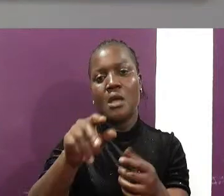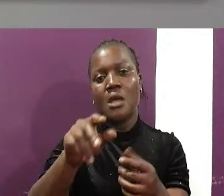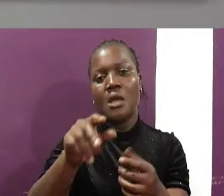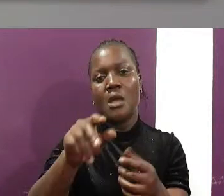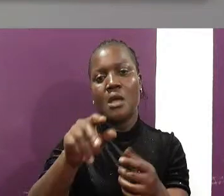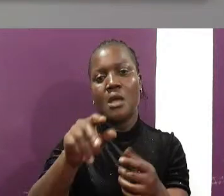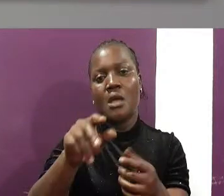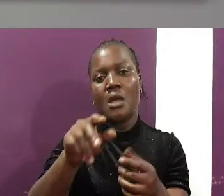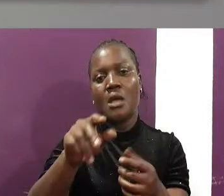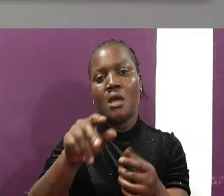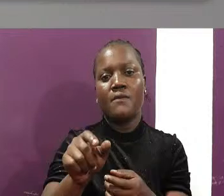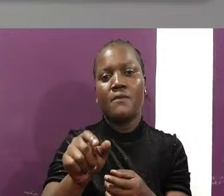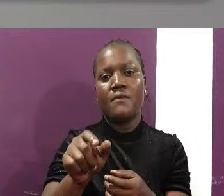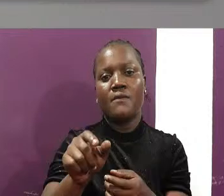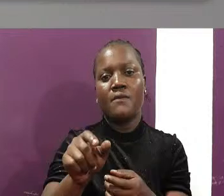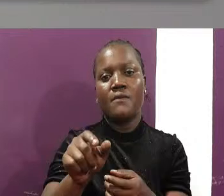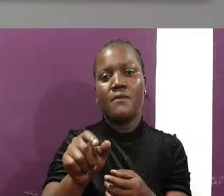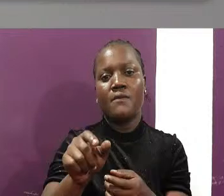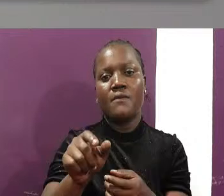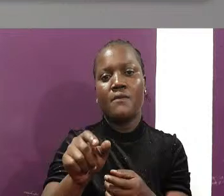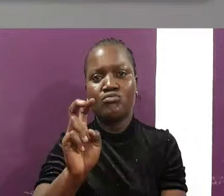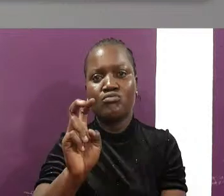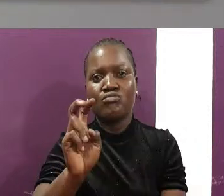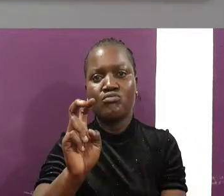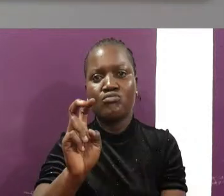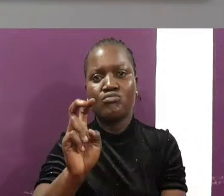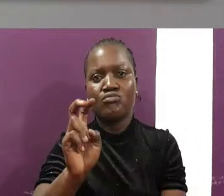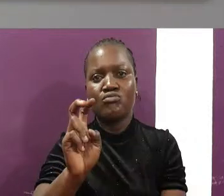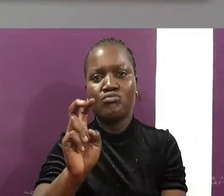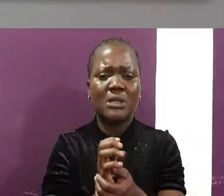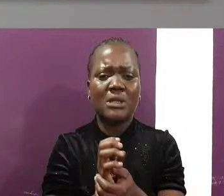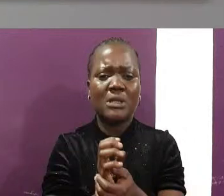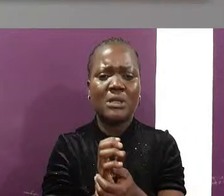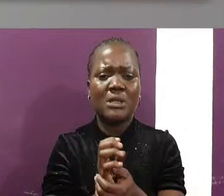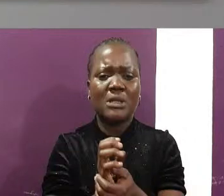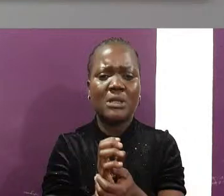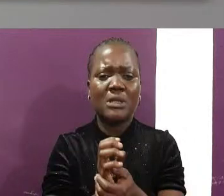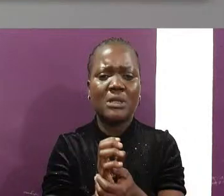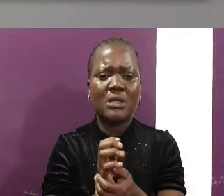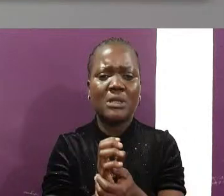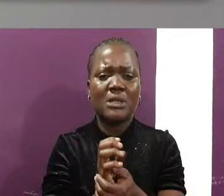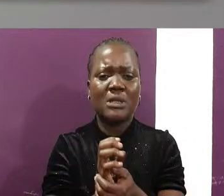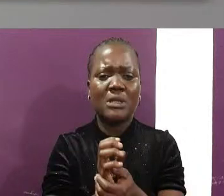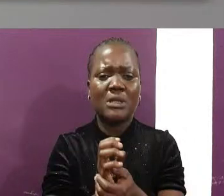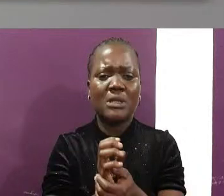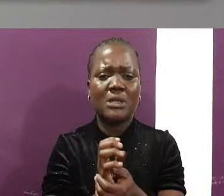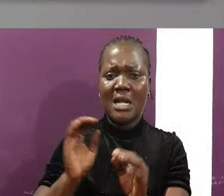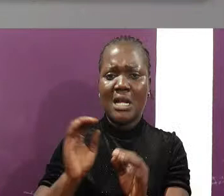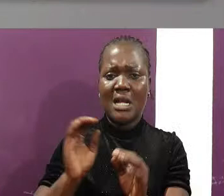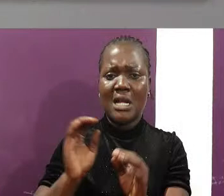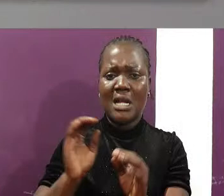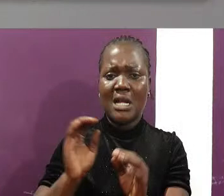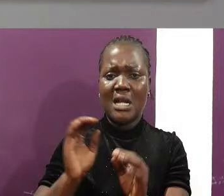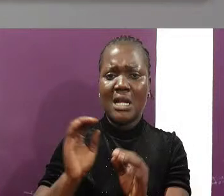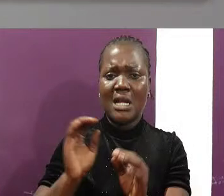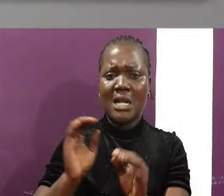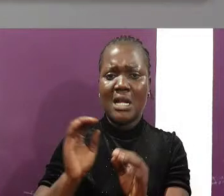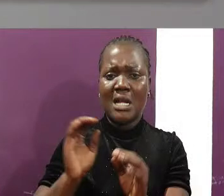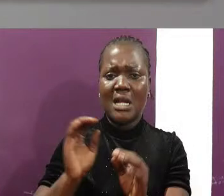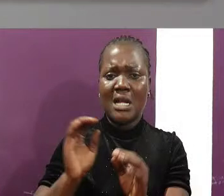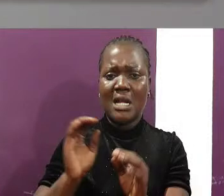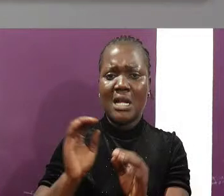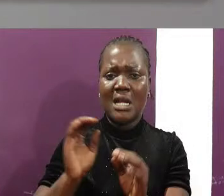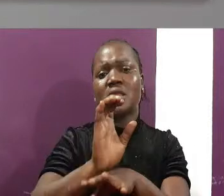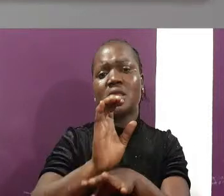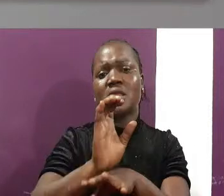o se na Kristo mu ena wonfama enmunyam enka onyankopon dada ewo asore no mu. As